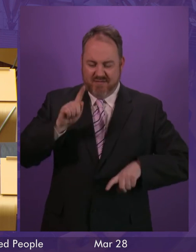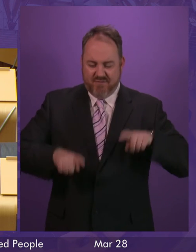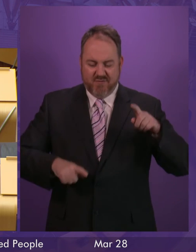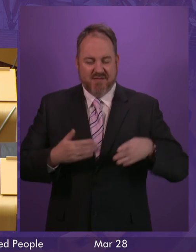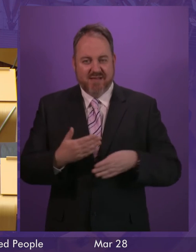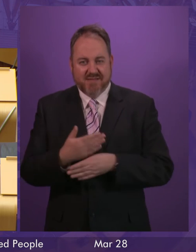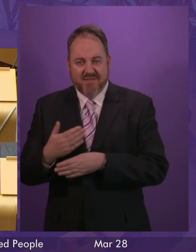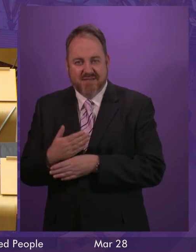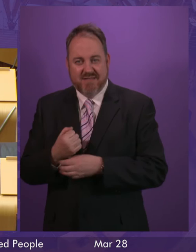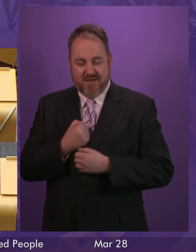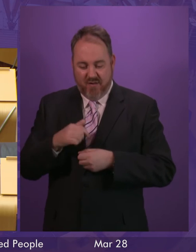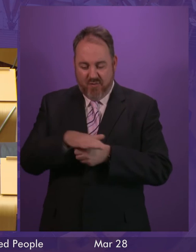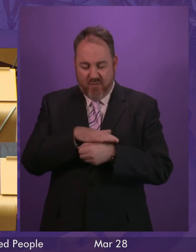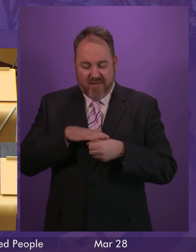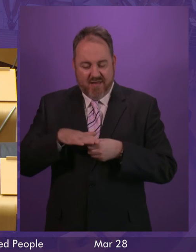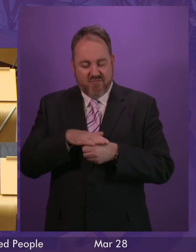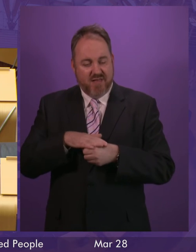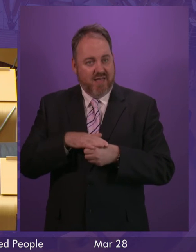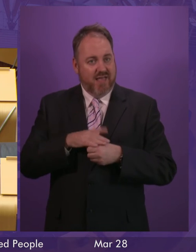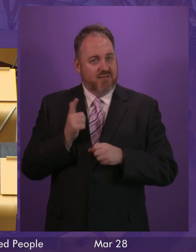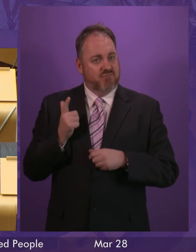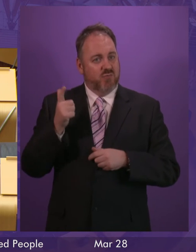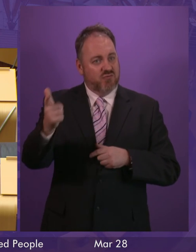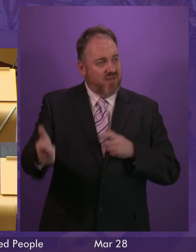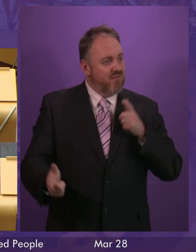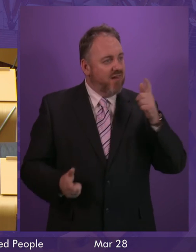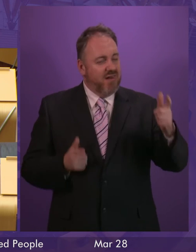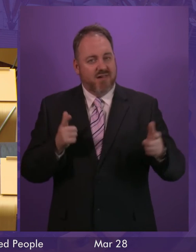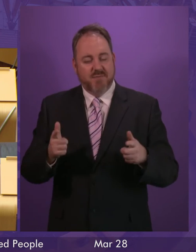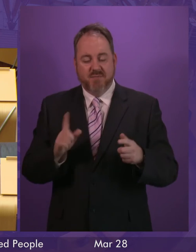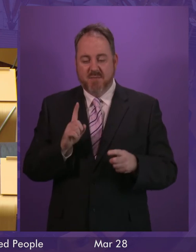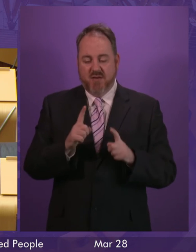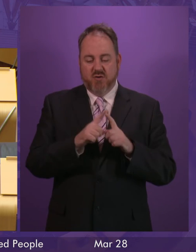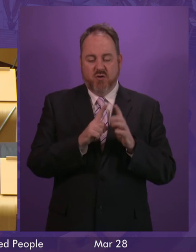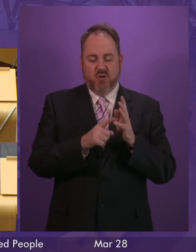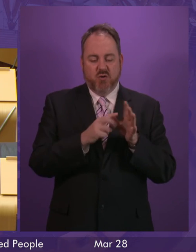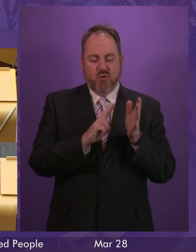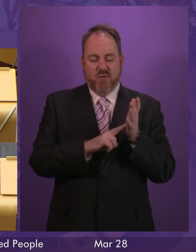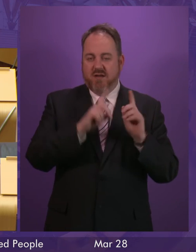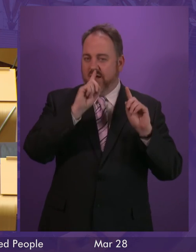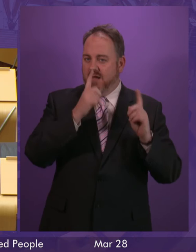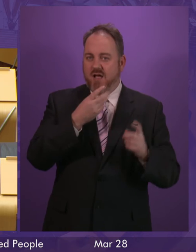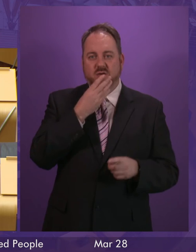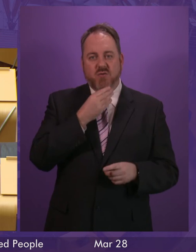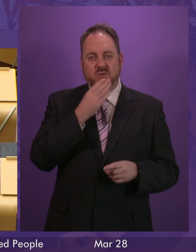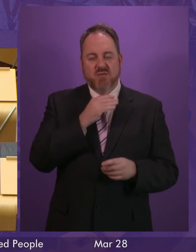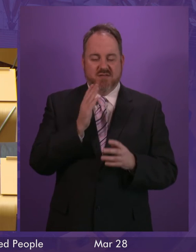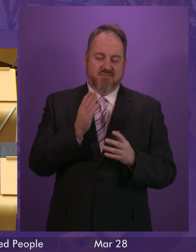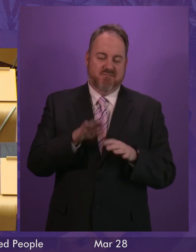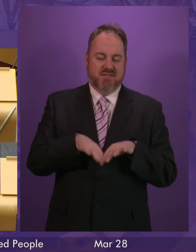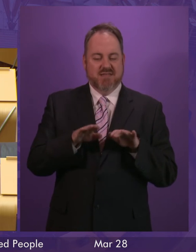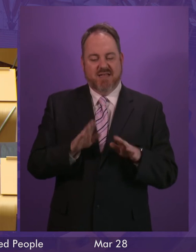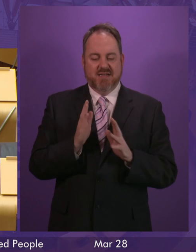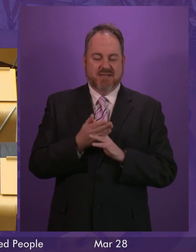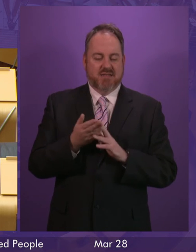both within our local community, and further afield. Ewan is unable to use a standard accessible toilet. So over the